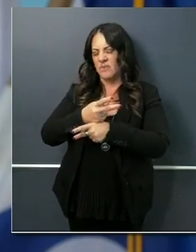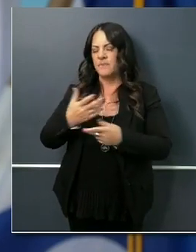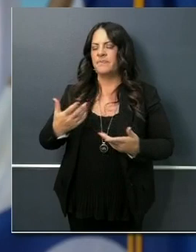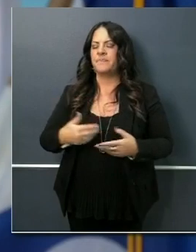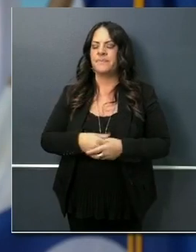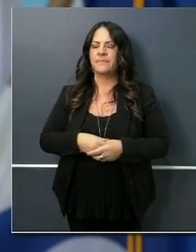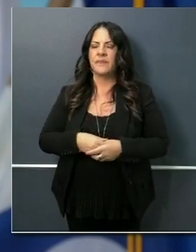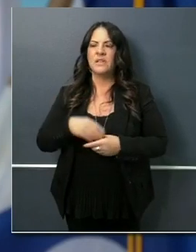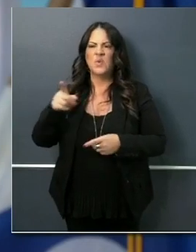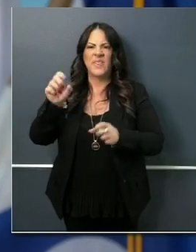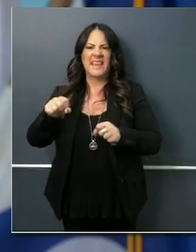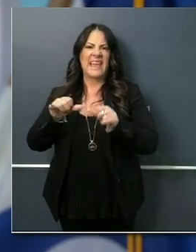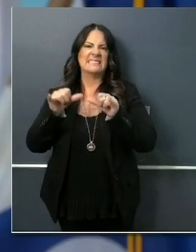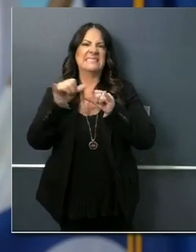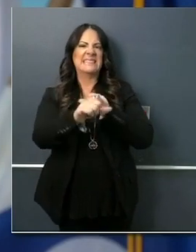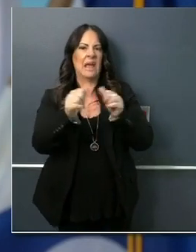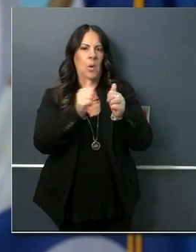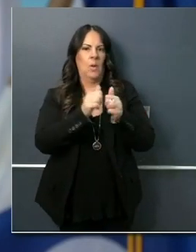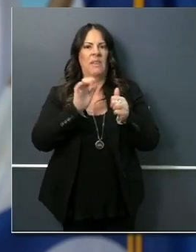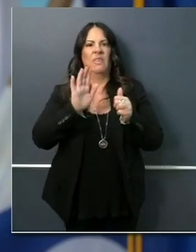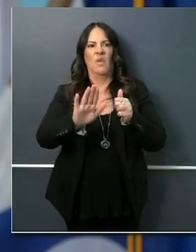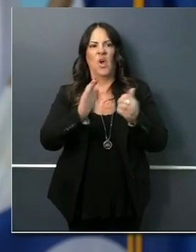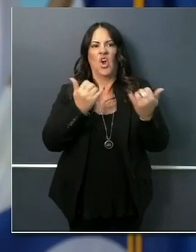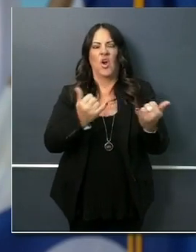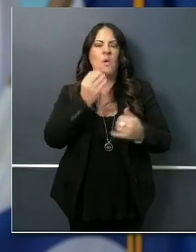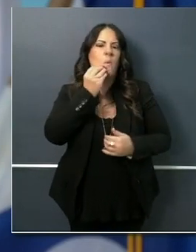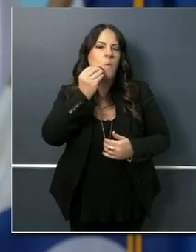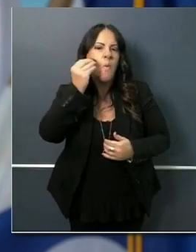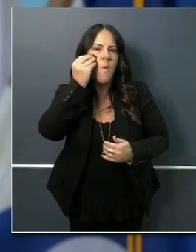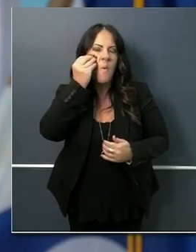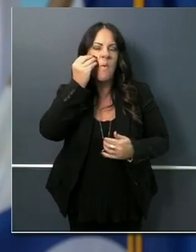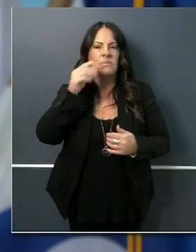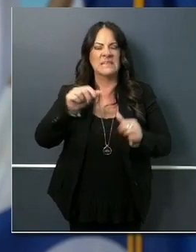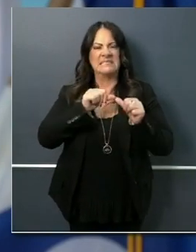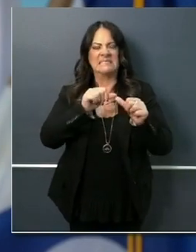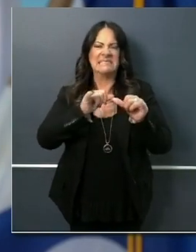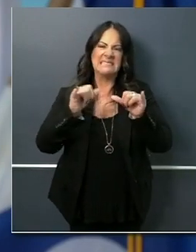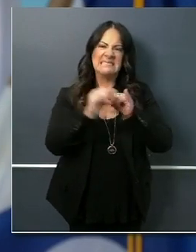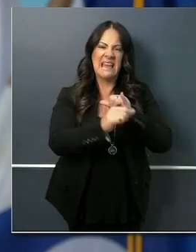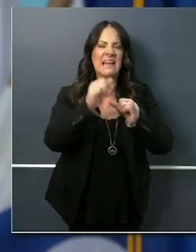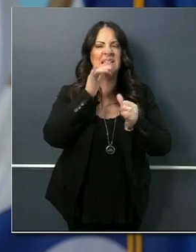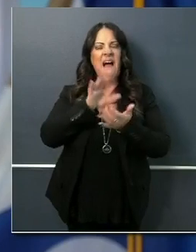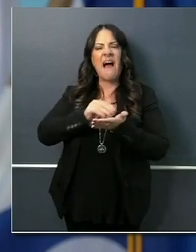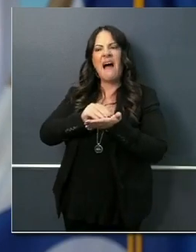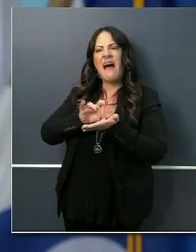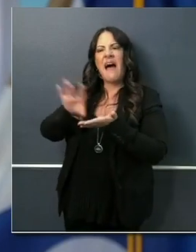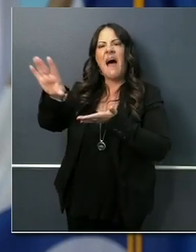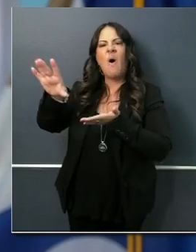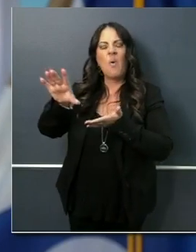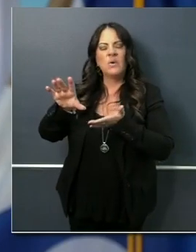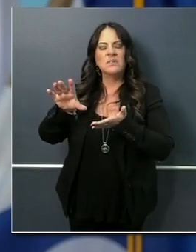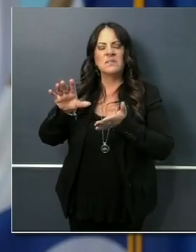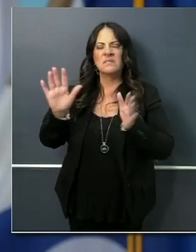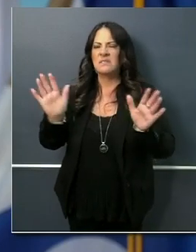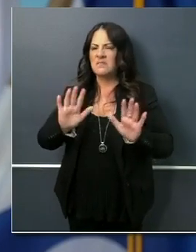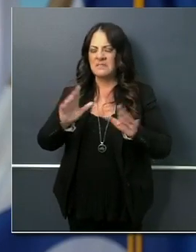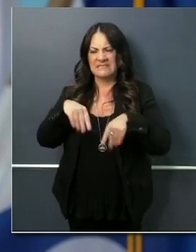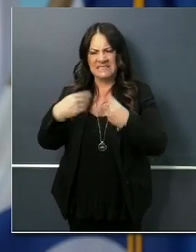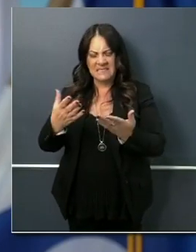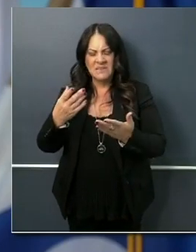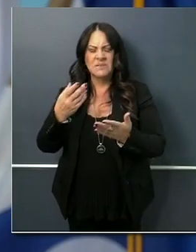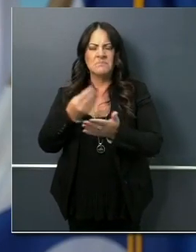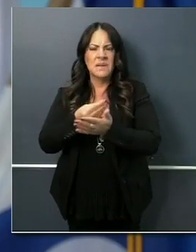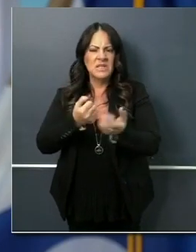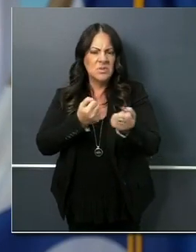stay with their current caregivers and get the kind of support and food that they deserve. That's number one. Number